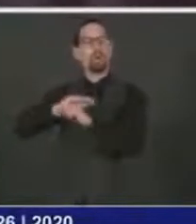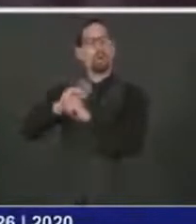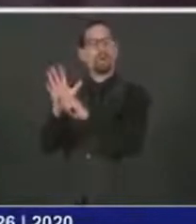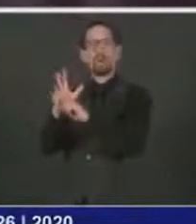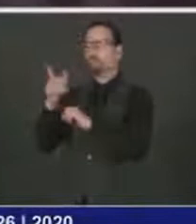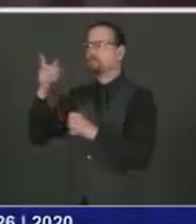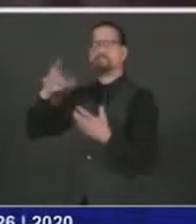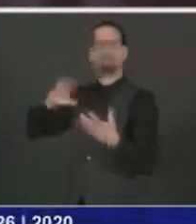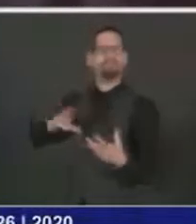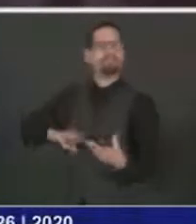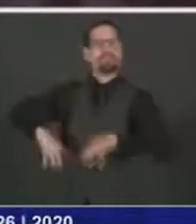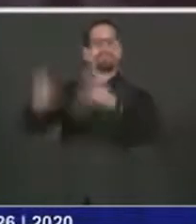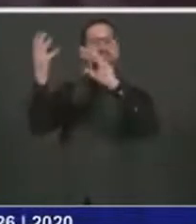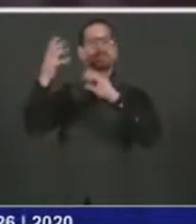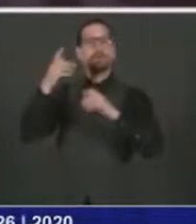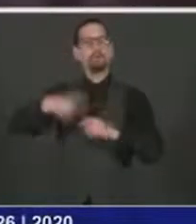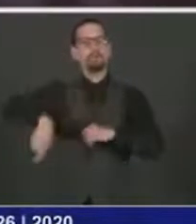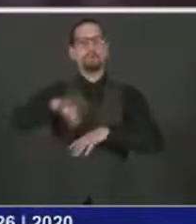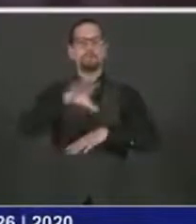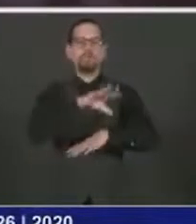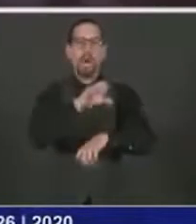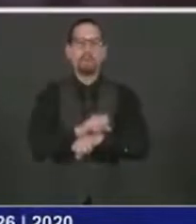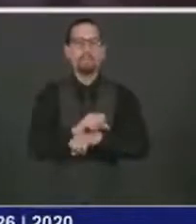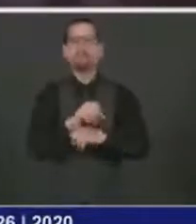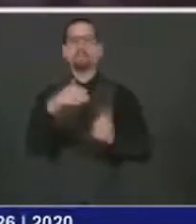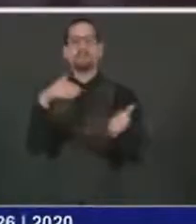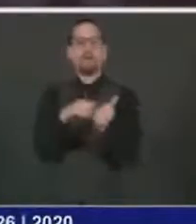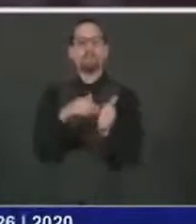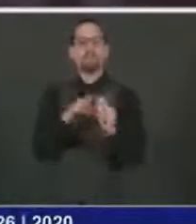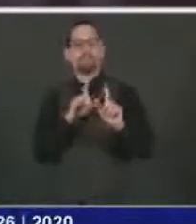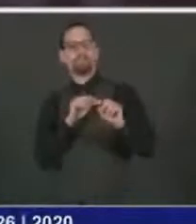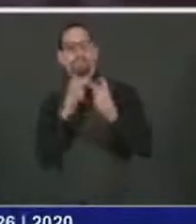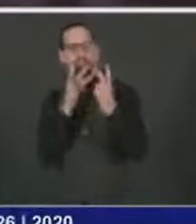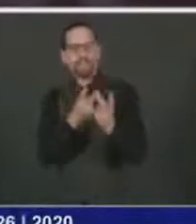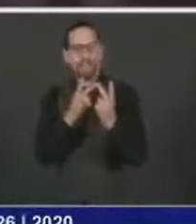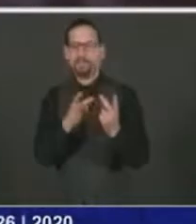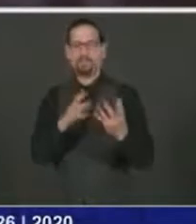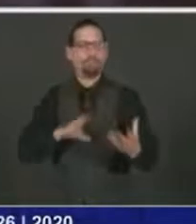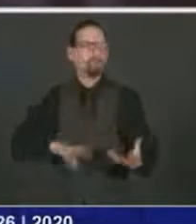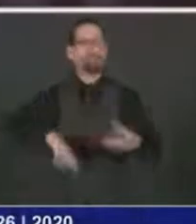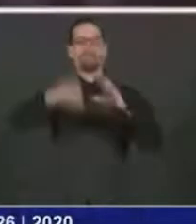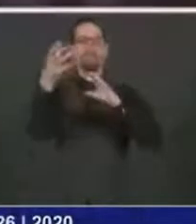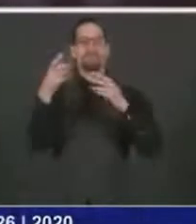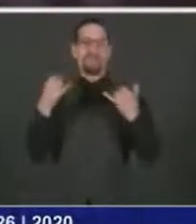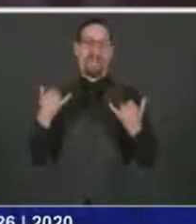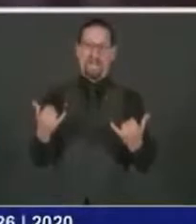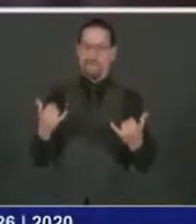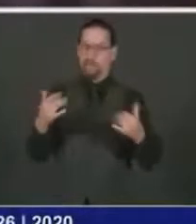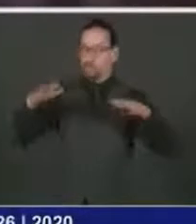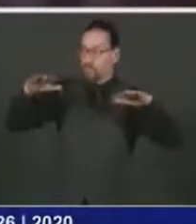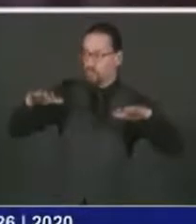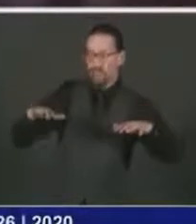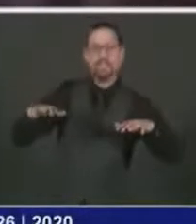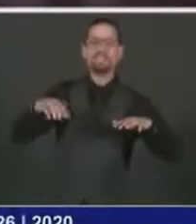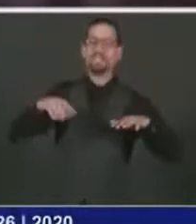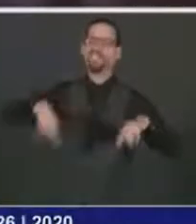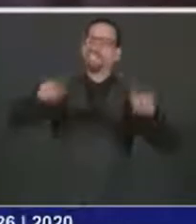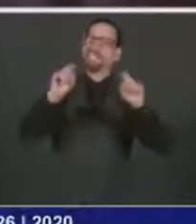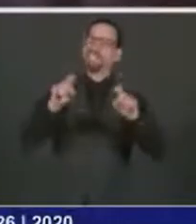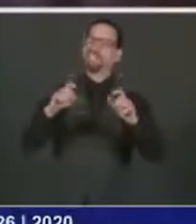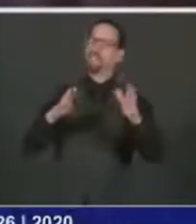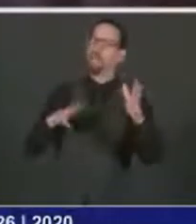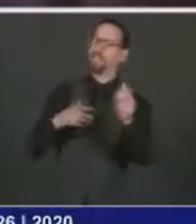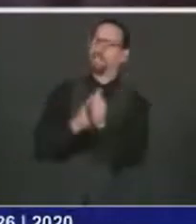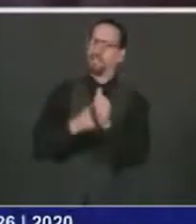But we need to do this. A few weeks ago, I announced that we're going to use several $1 million of our COVID relief fund